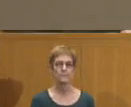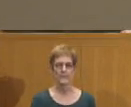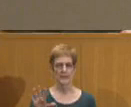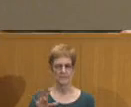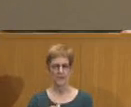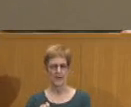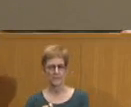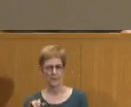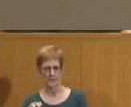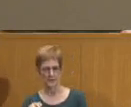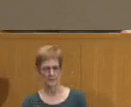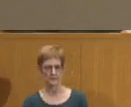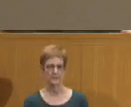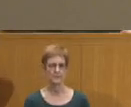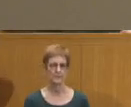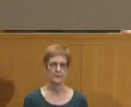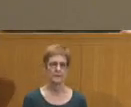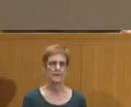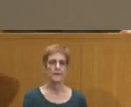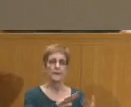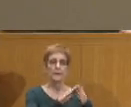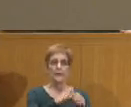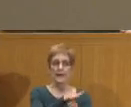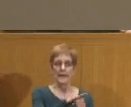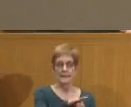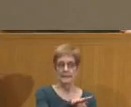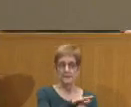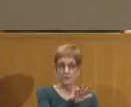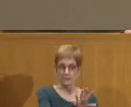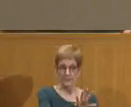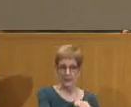1, Larkin Eccleston, elected